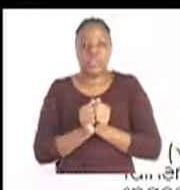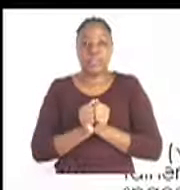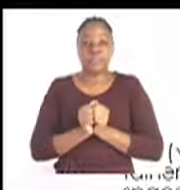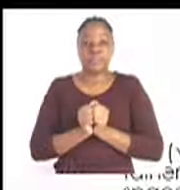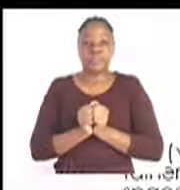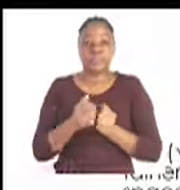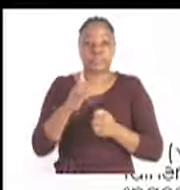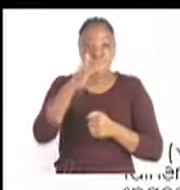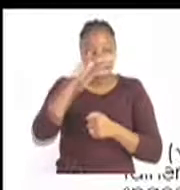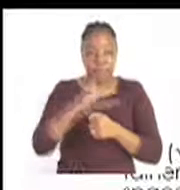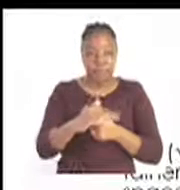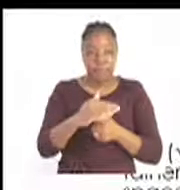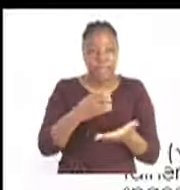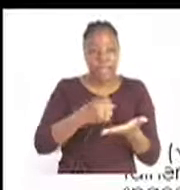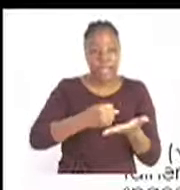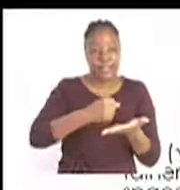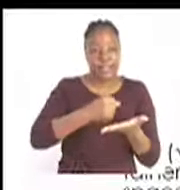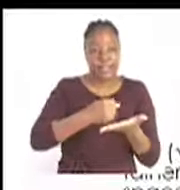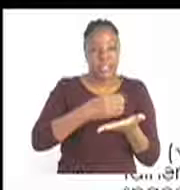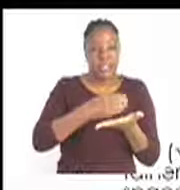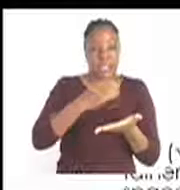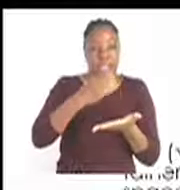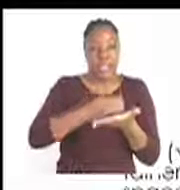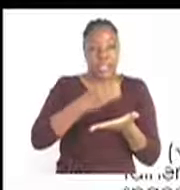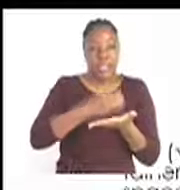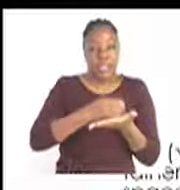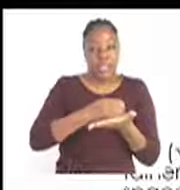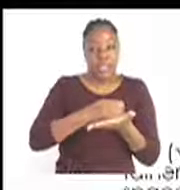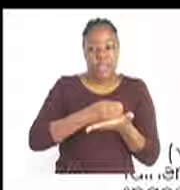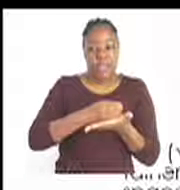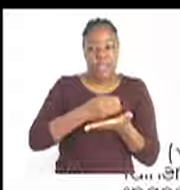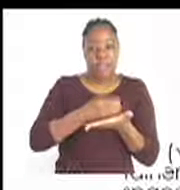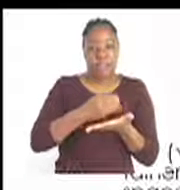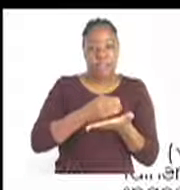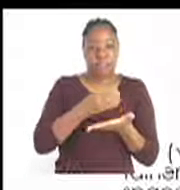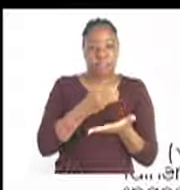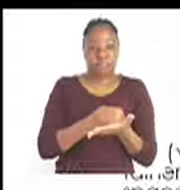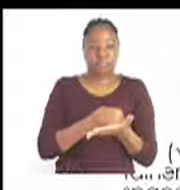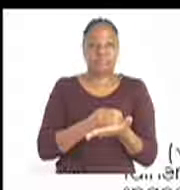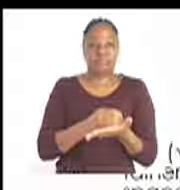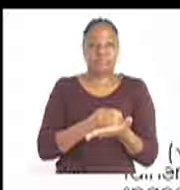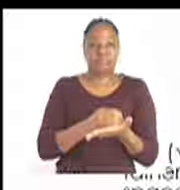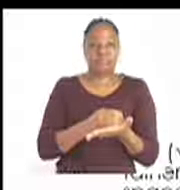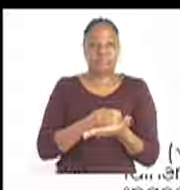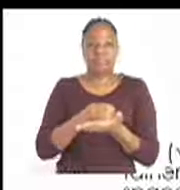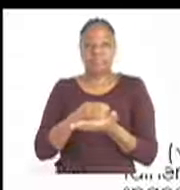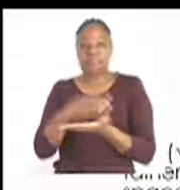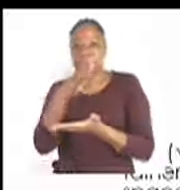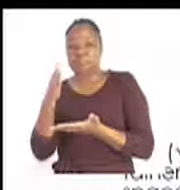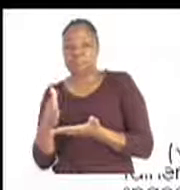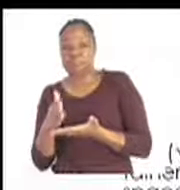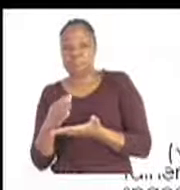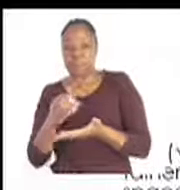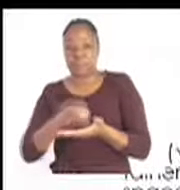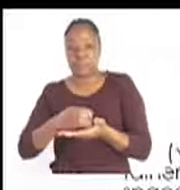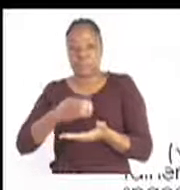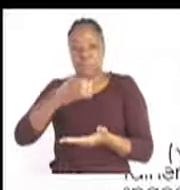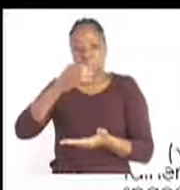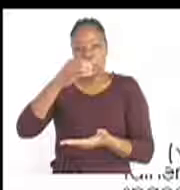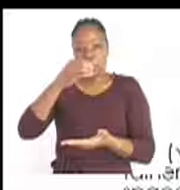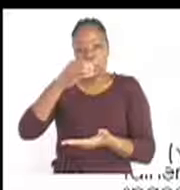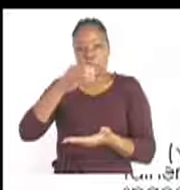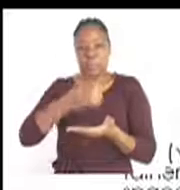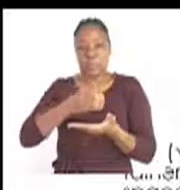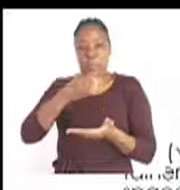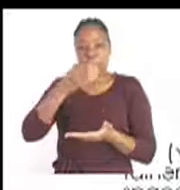and a bottle. Now, if you look at the pictures, you can actually tell which one has